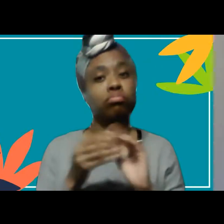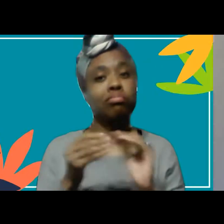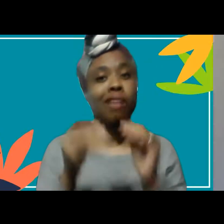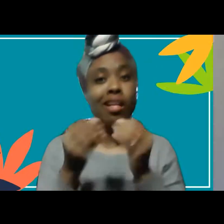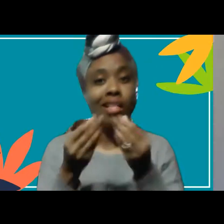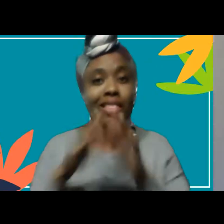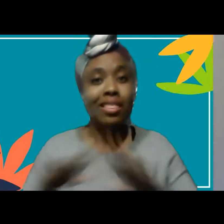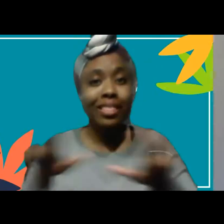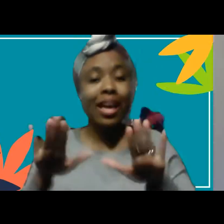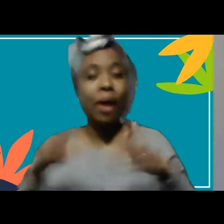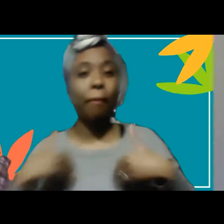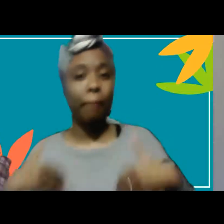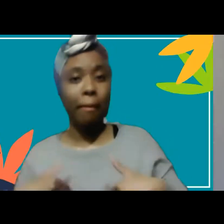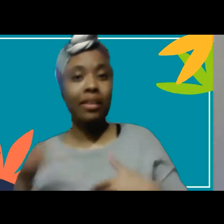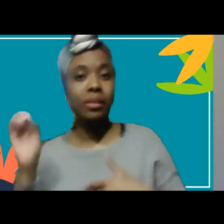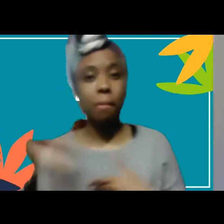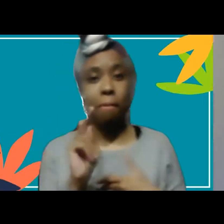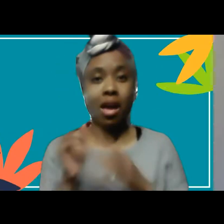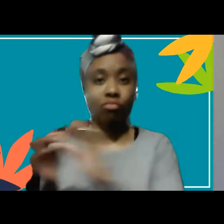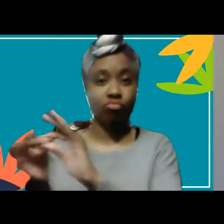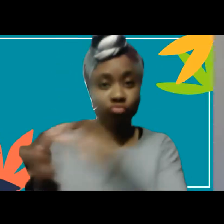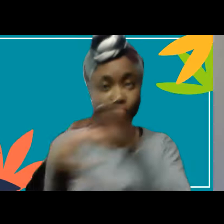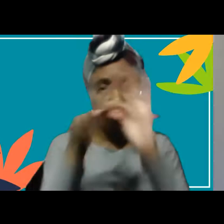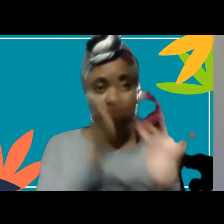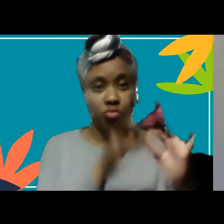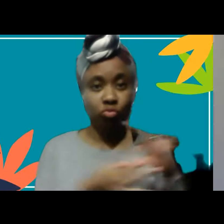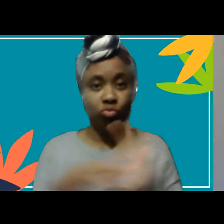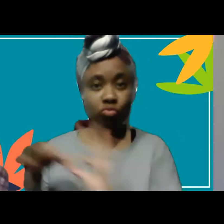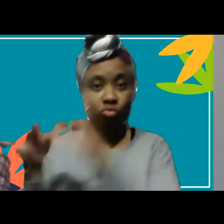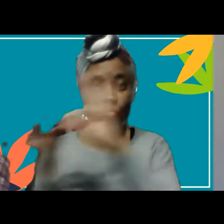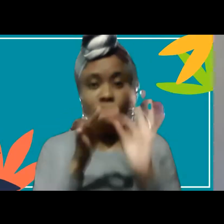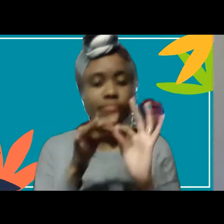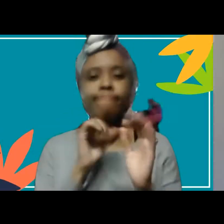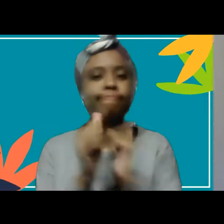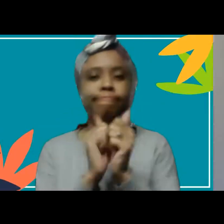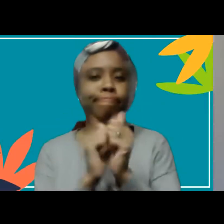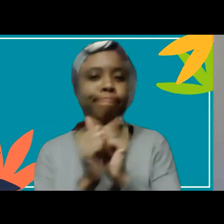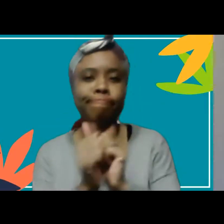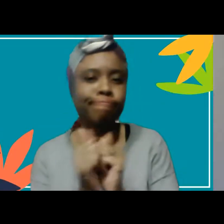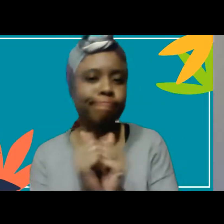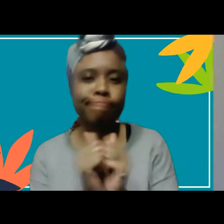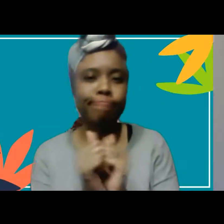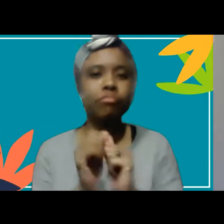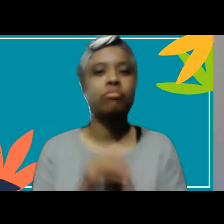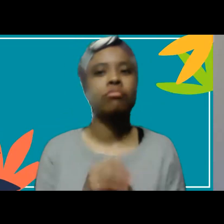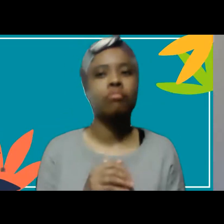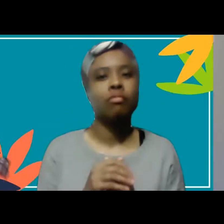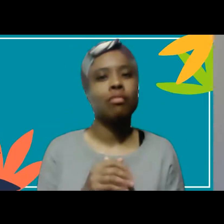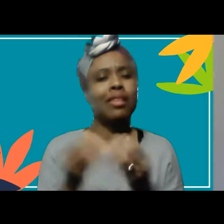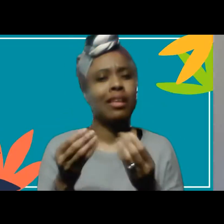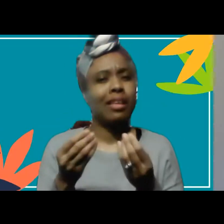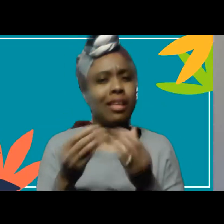together, and not in competition with each other. And when we say land back, we